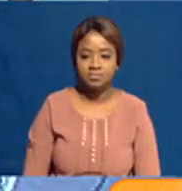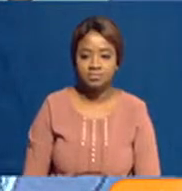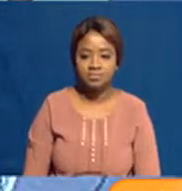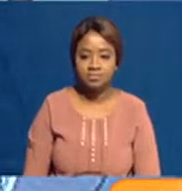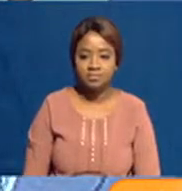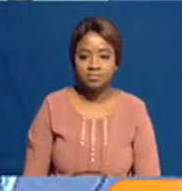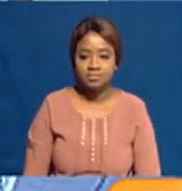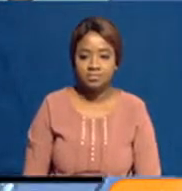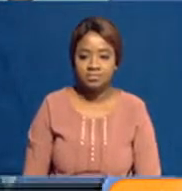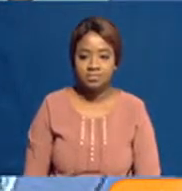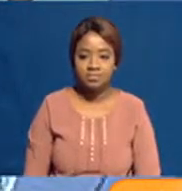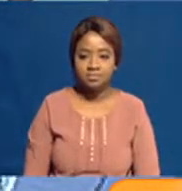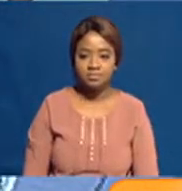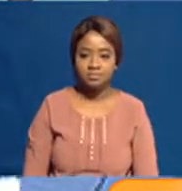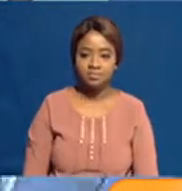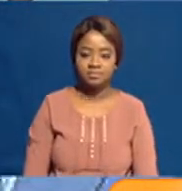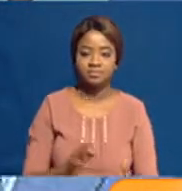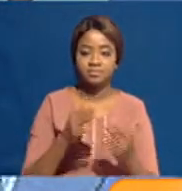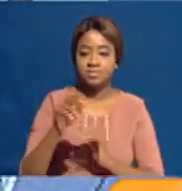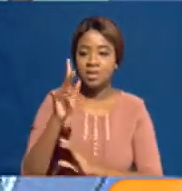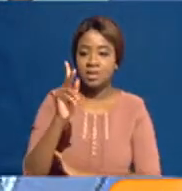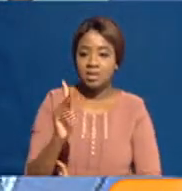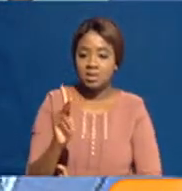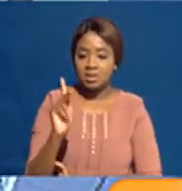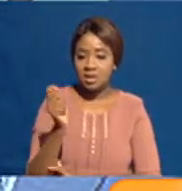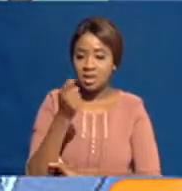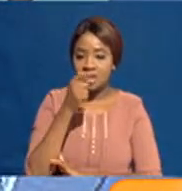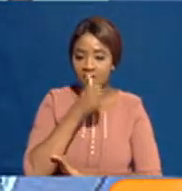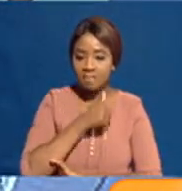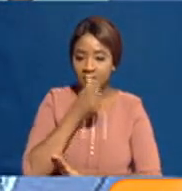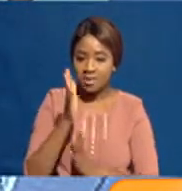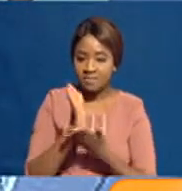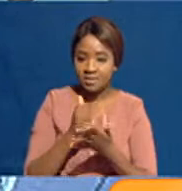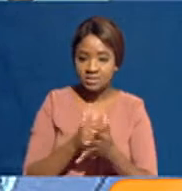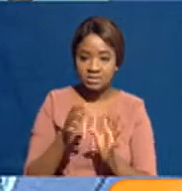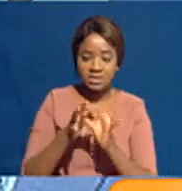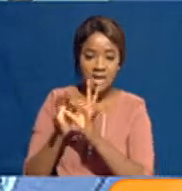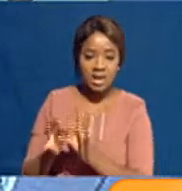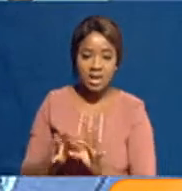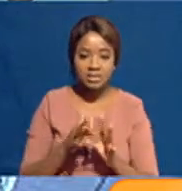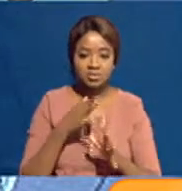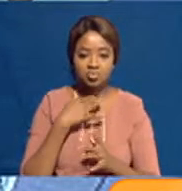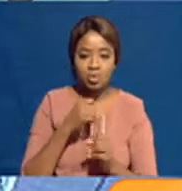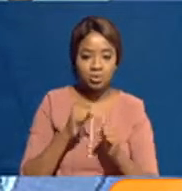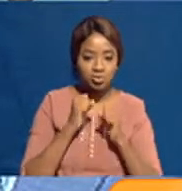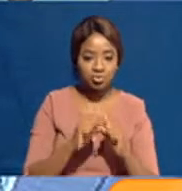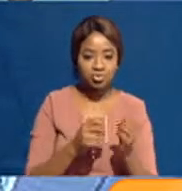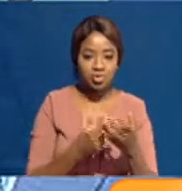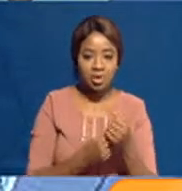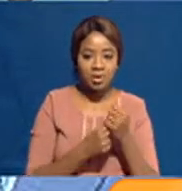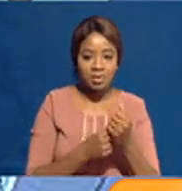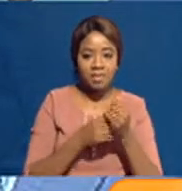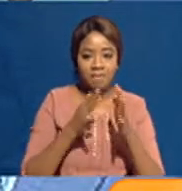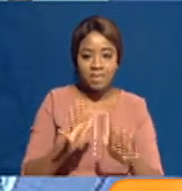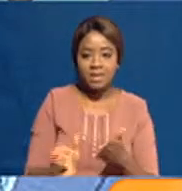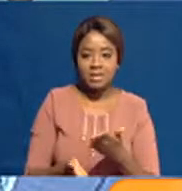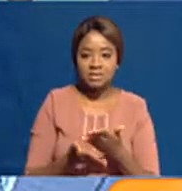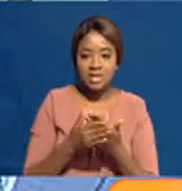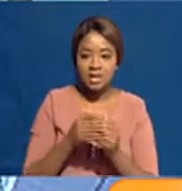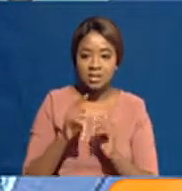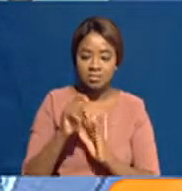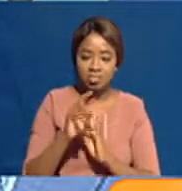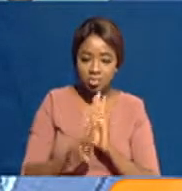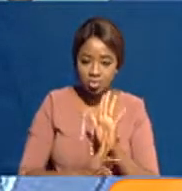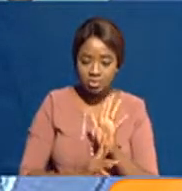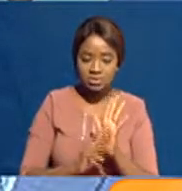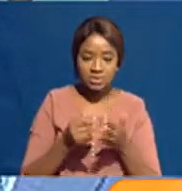Faisal, thanks so much for that. At the same time, the Kenya Private Sector Alliance is seeking a stronger partnership in ensuring that legislation and regulations passed